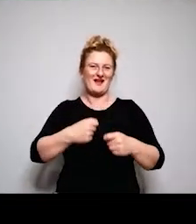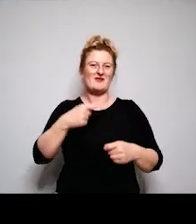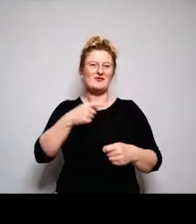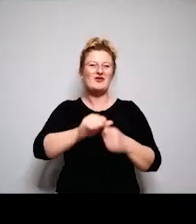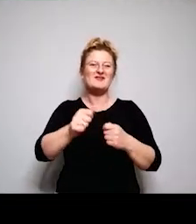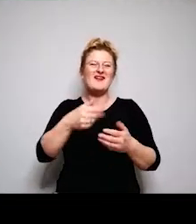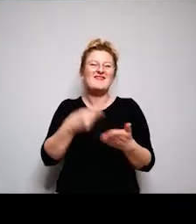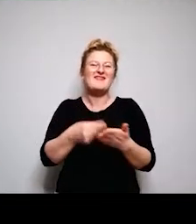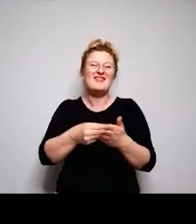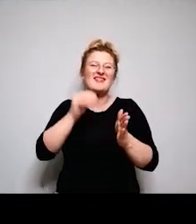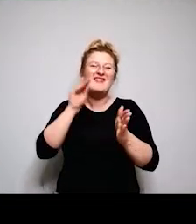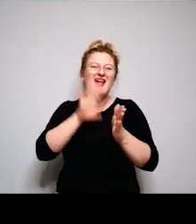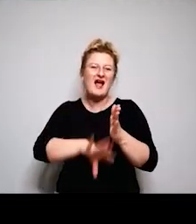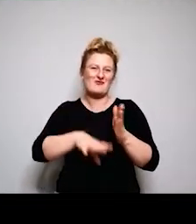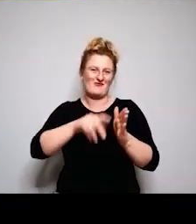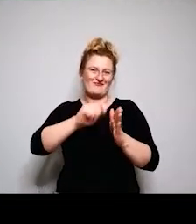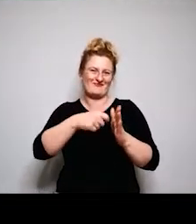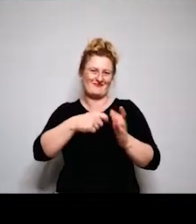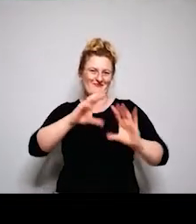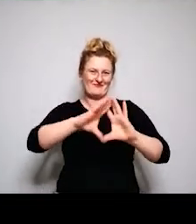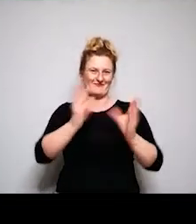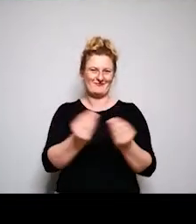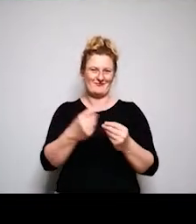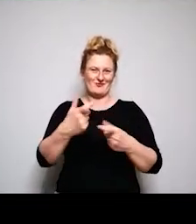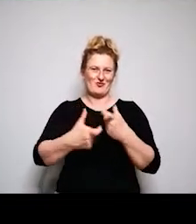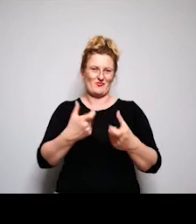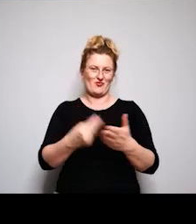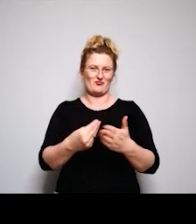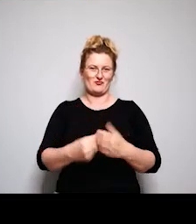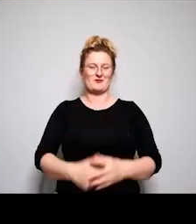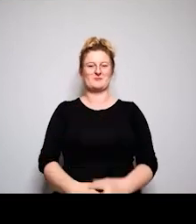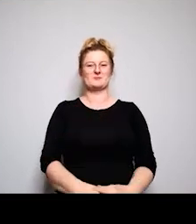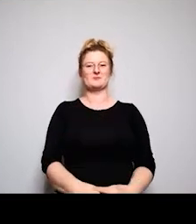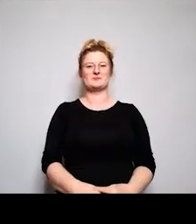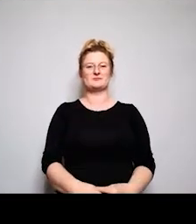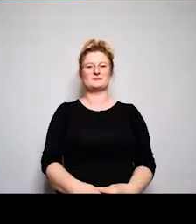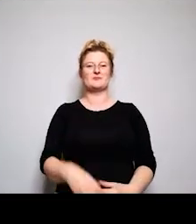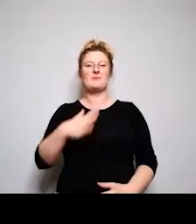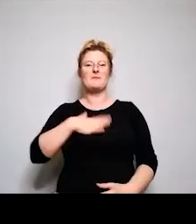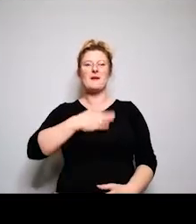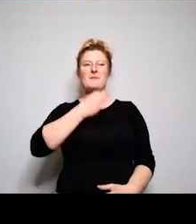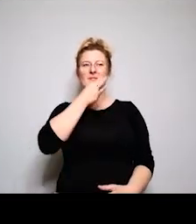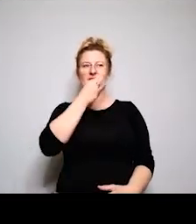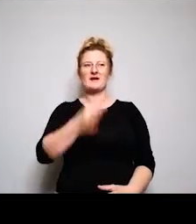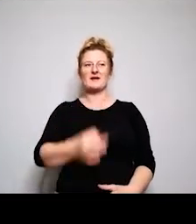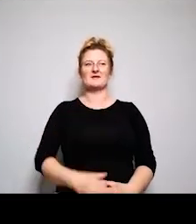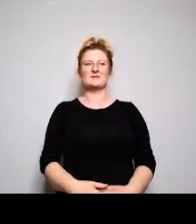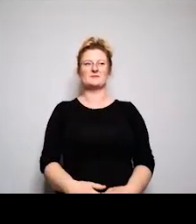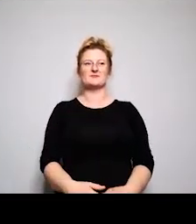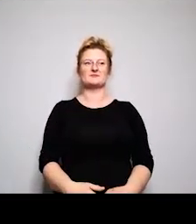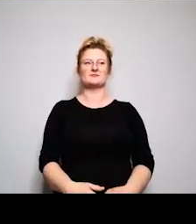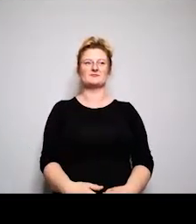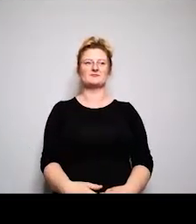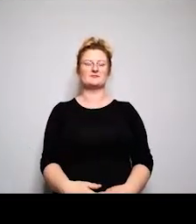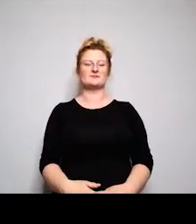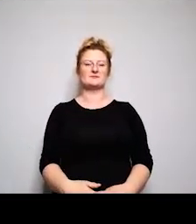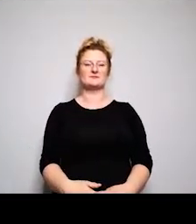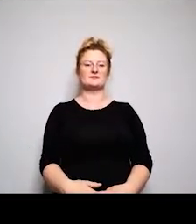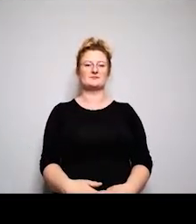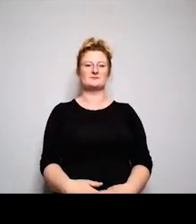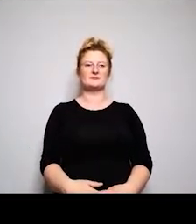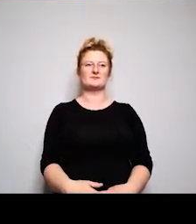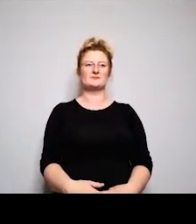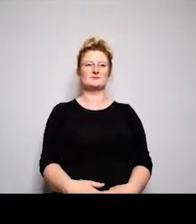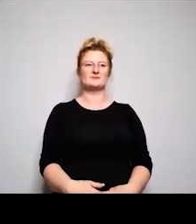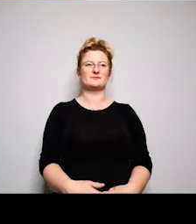I have also a question, because I know from my experiences